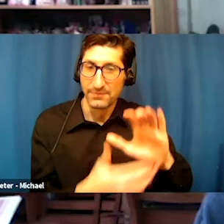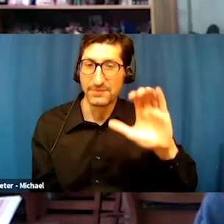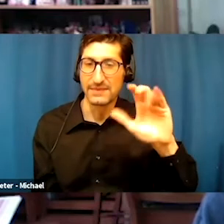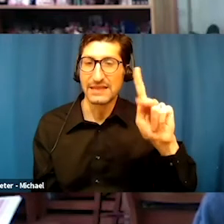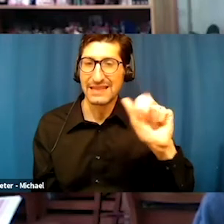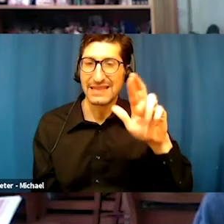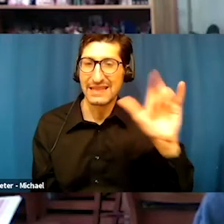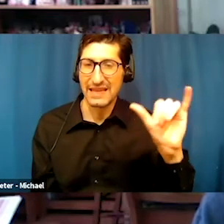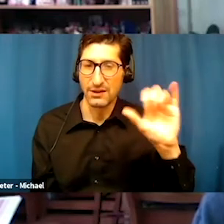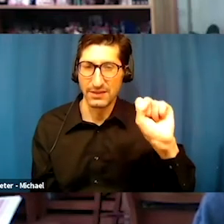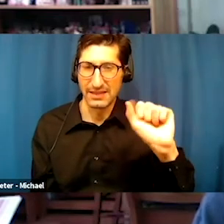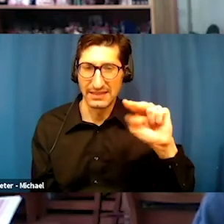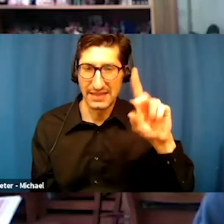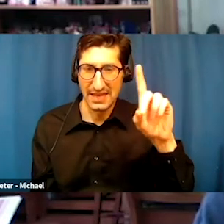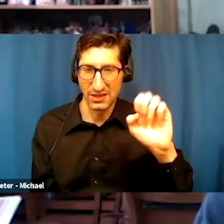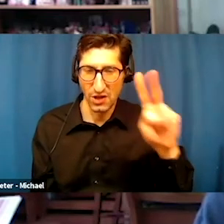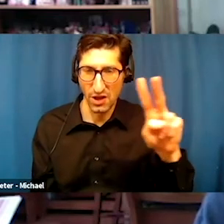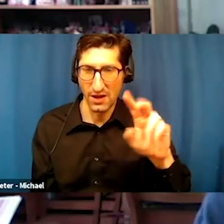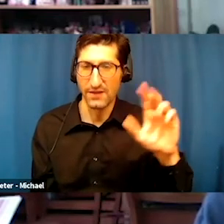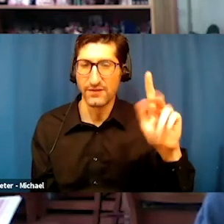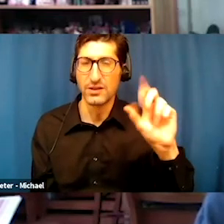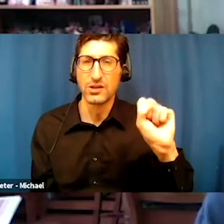Chasnov, Susan Nussbaum. Um,